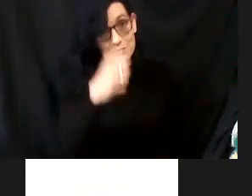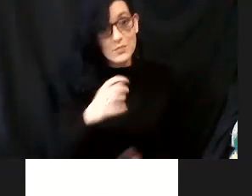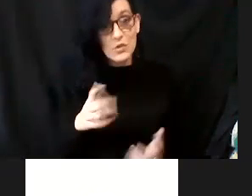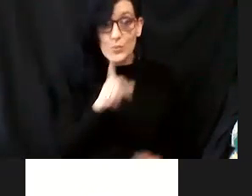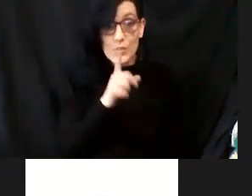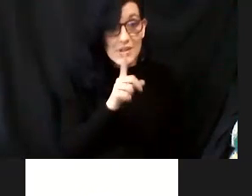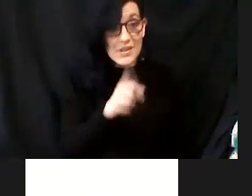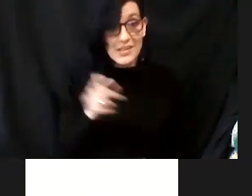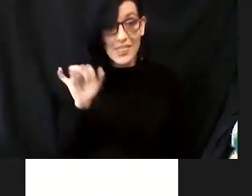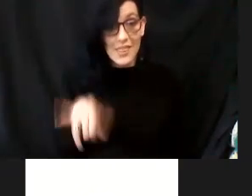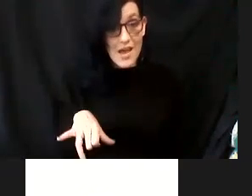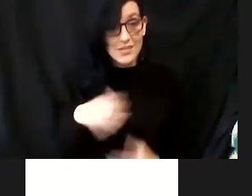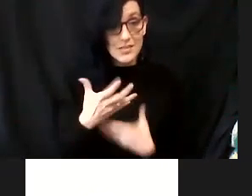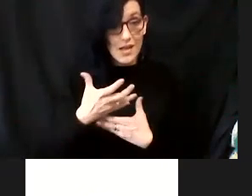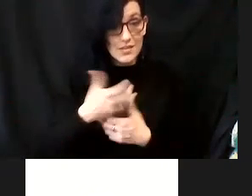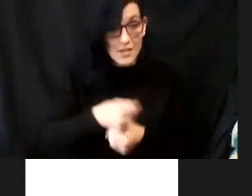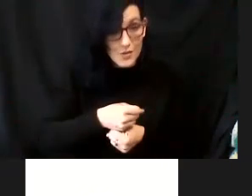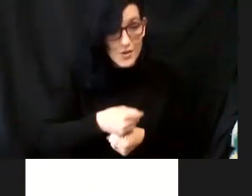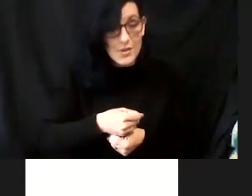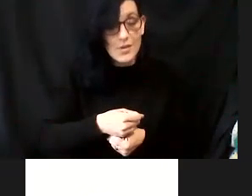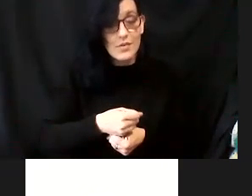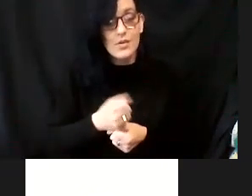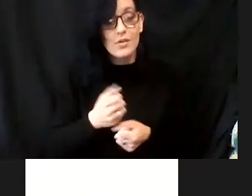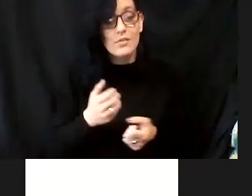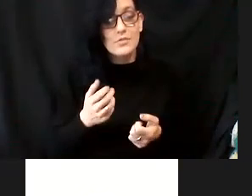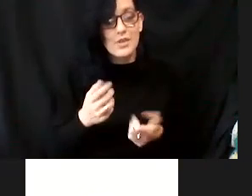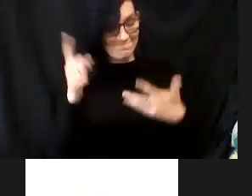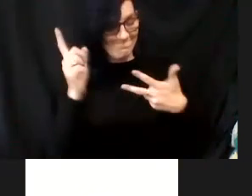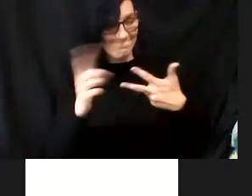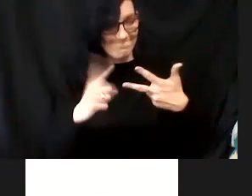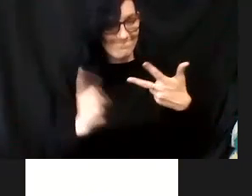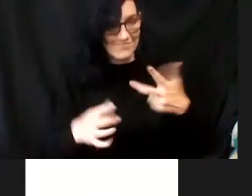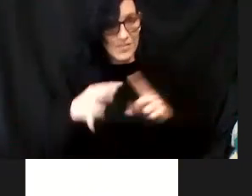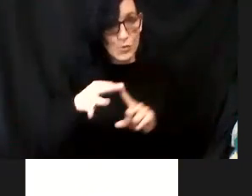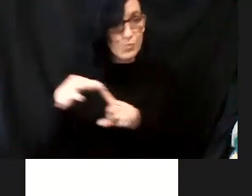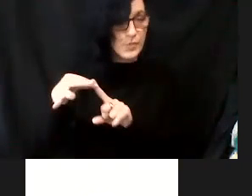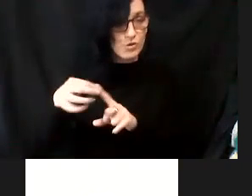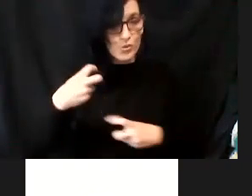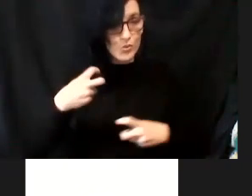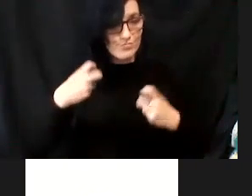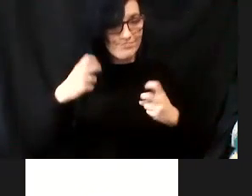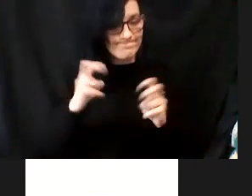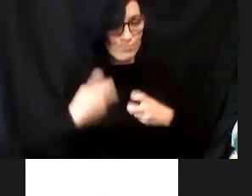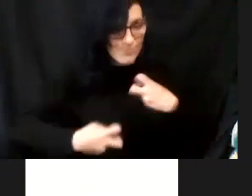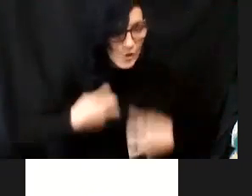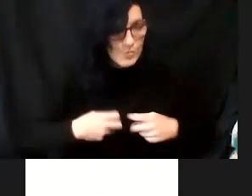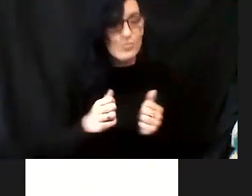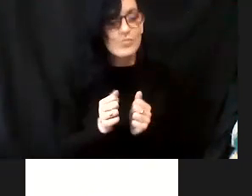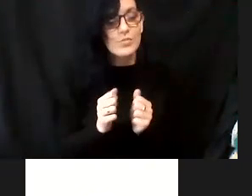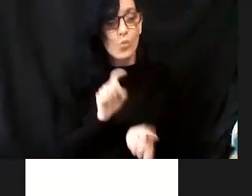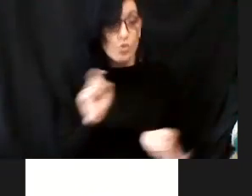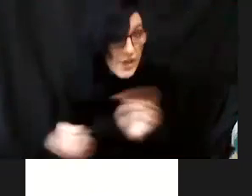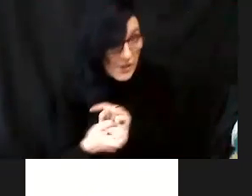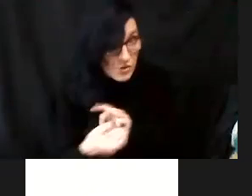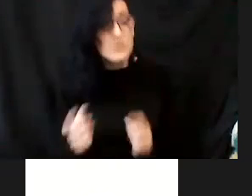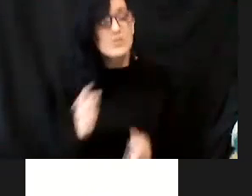basically a summary of the special issues and changes to federal student loans that have come